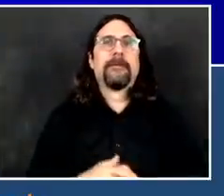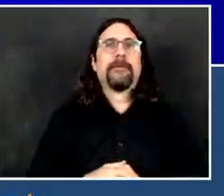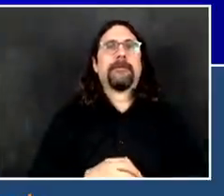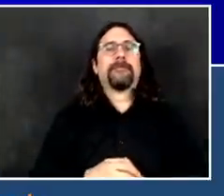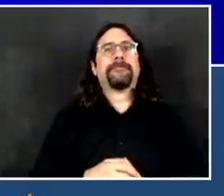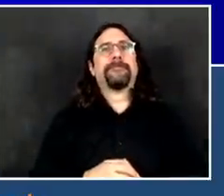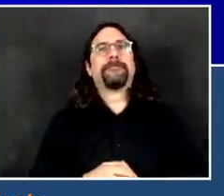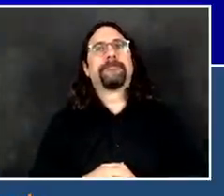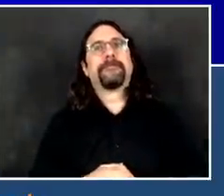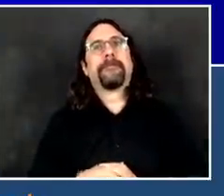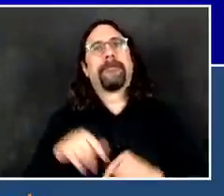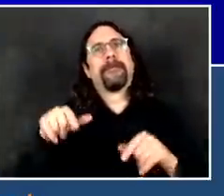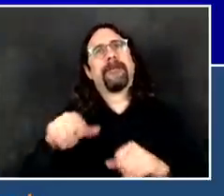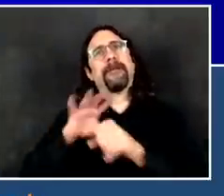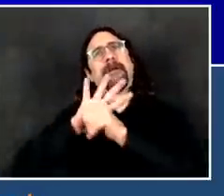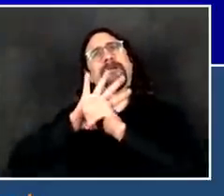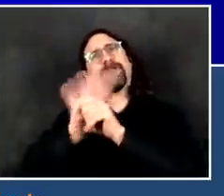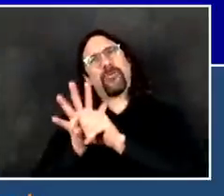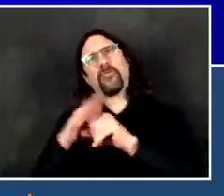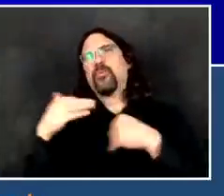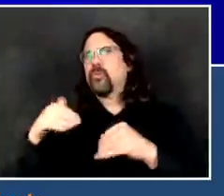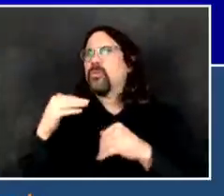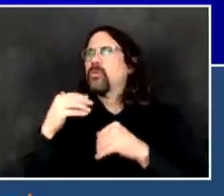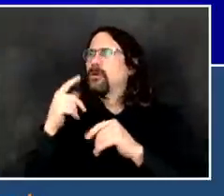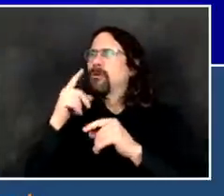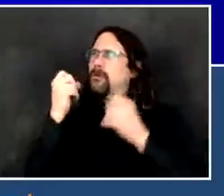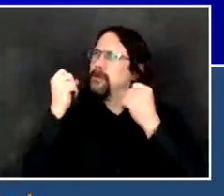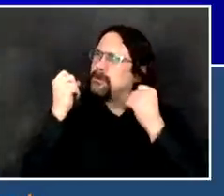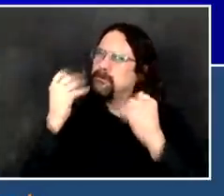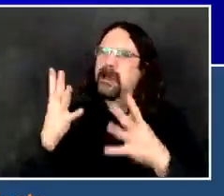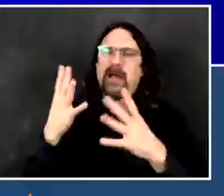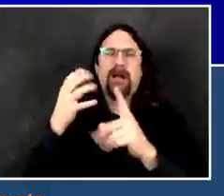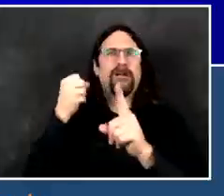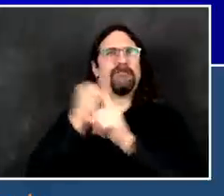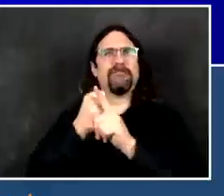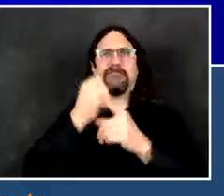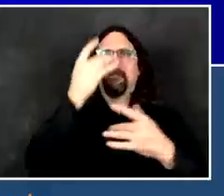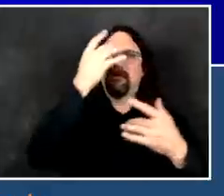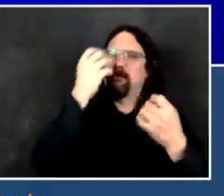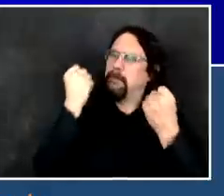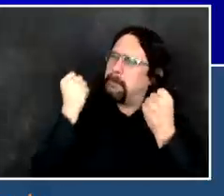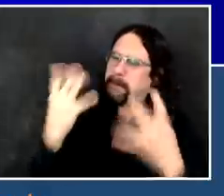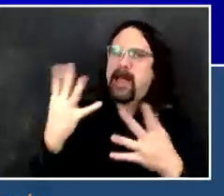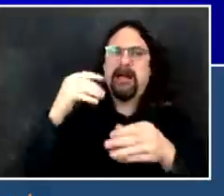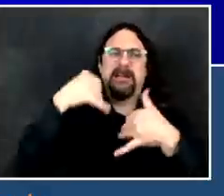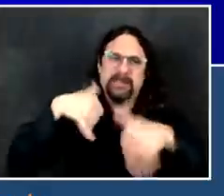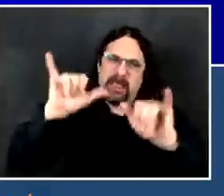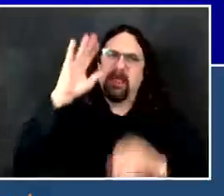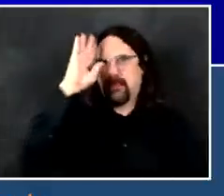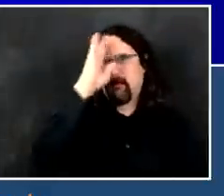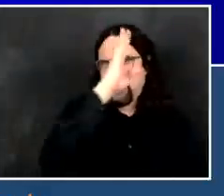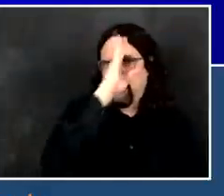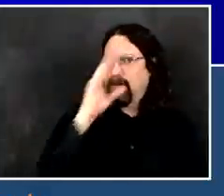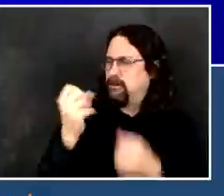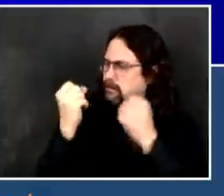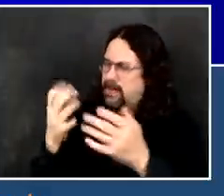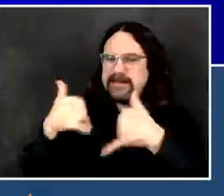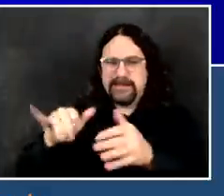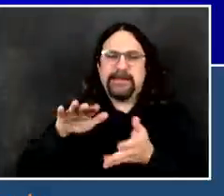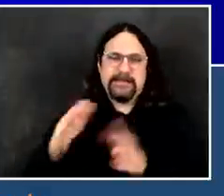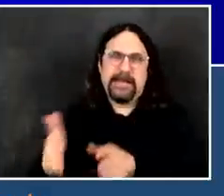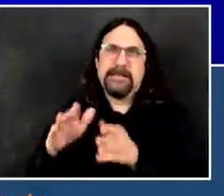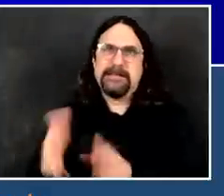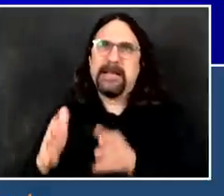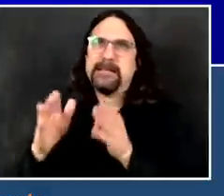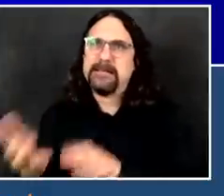into the hospital right now, too many people going into the ICU right now because of COVID-19. This fight is raging, and it's raging especially in the